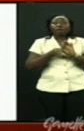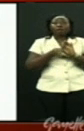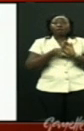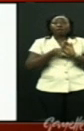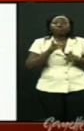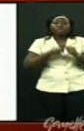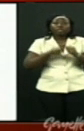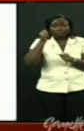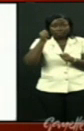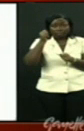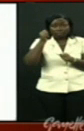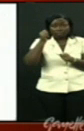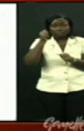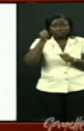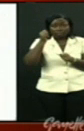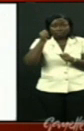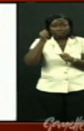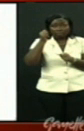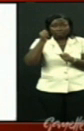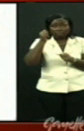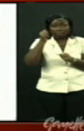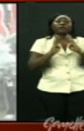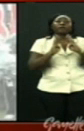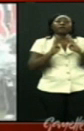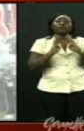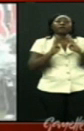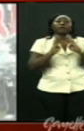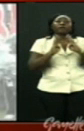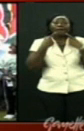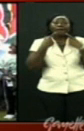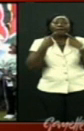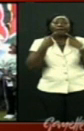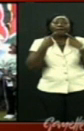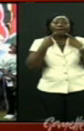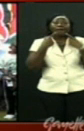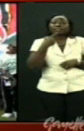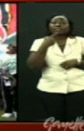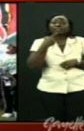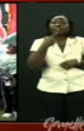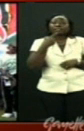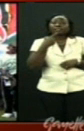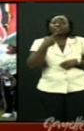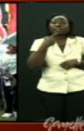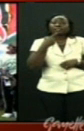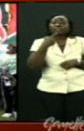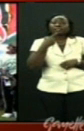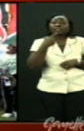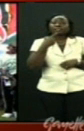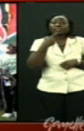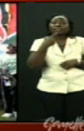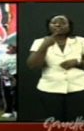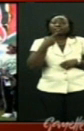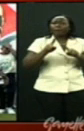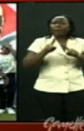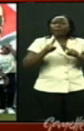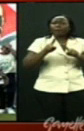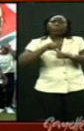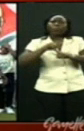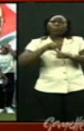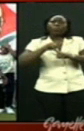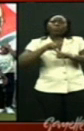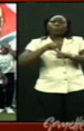In both tournaments, we had what appeared to be the strongest team on paper, yet when it came time to perform, so